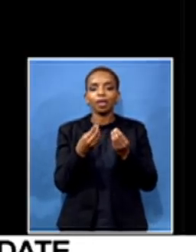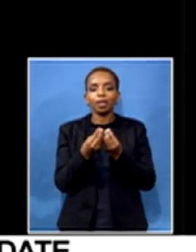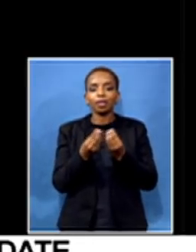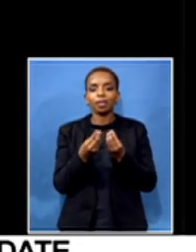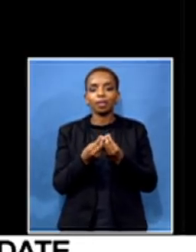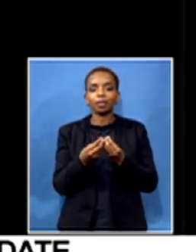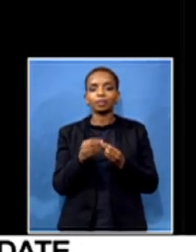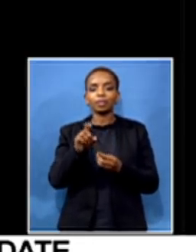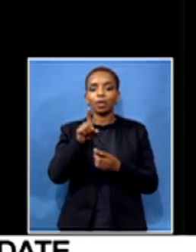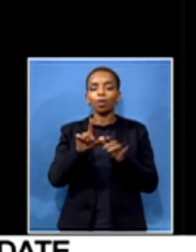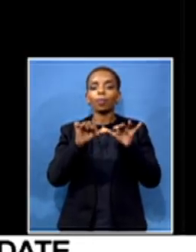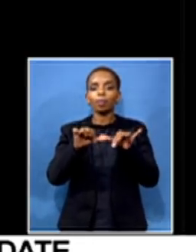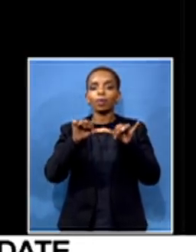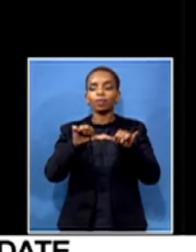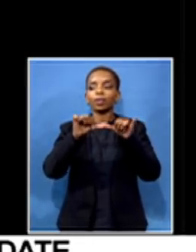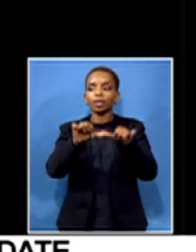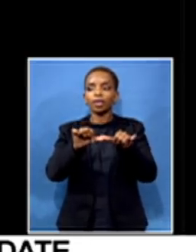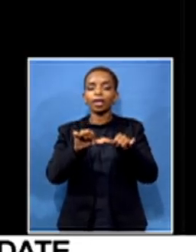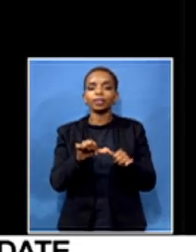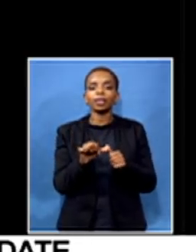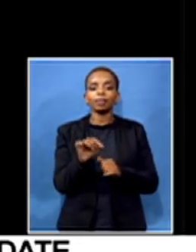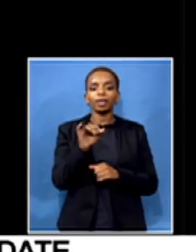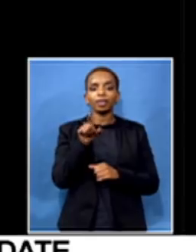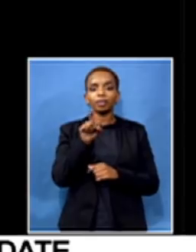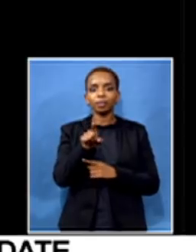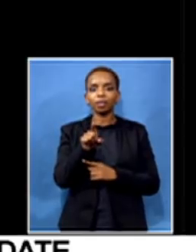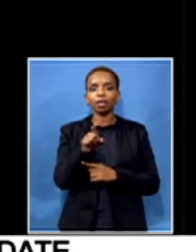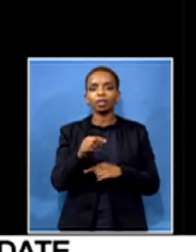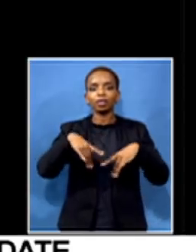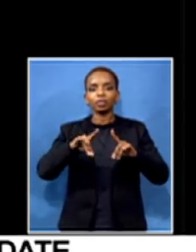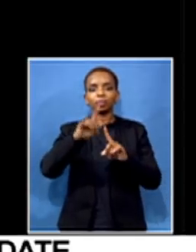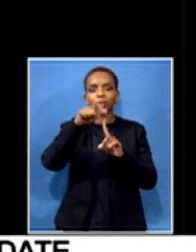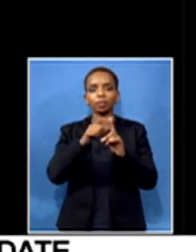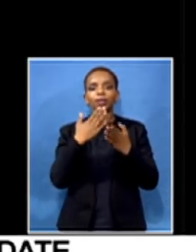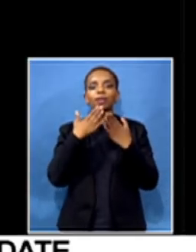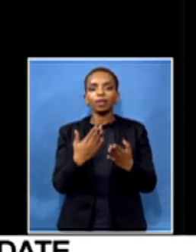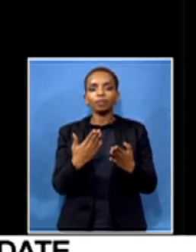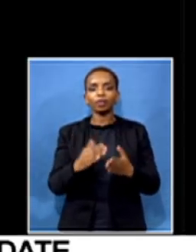as we move on. So that is really how far I can take it. Chairperson, thank you very much.